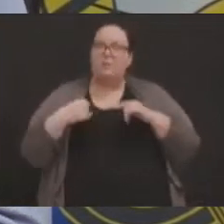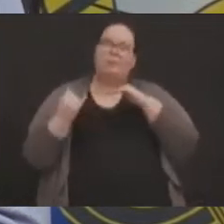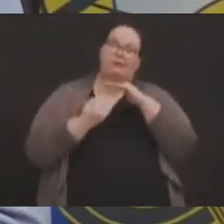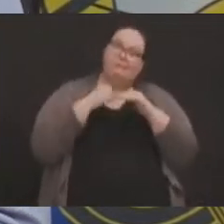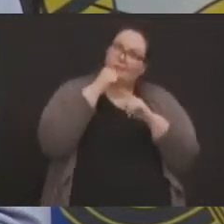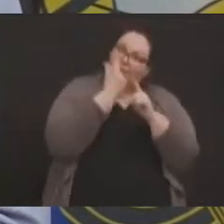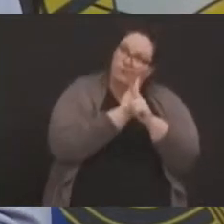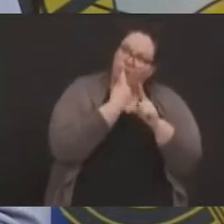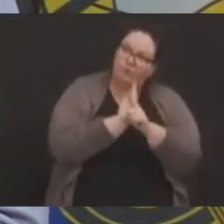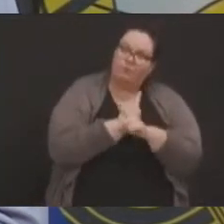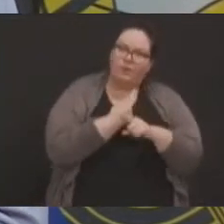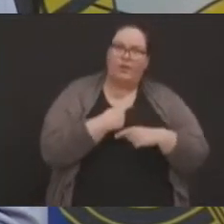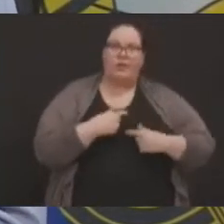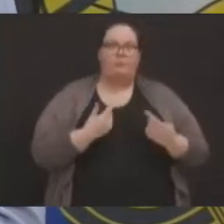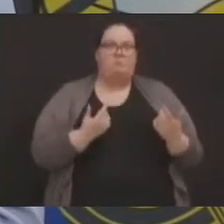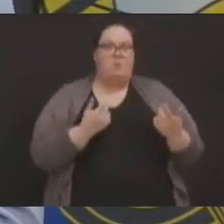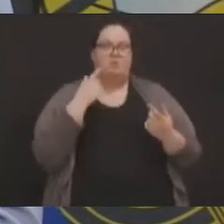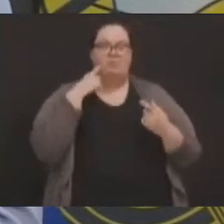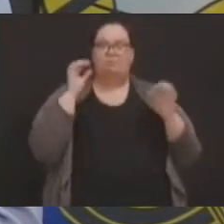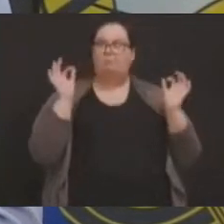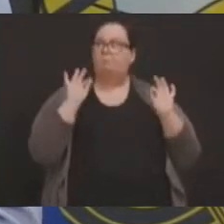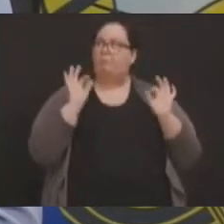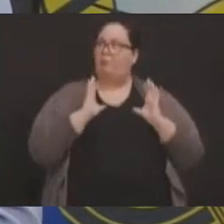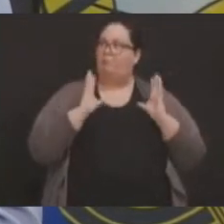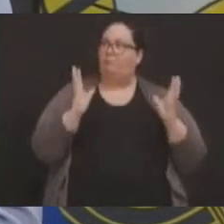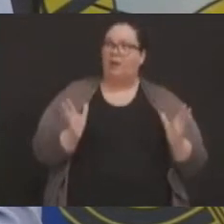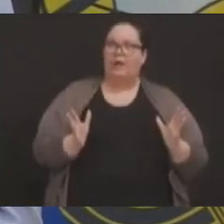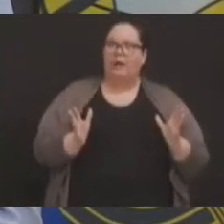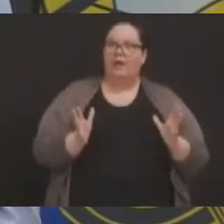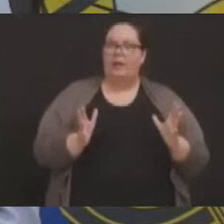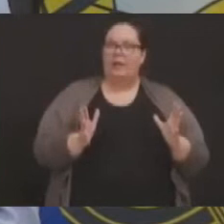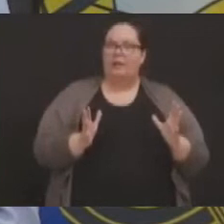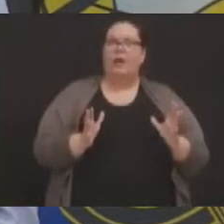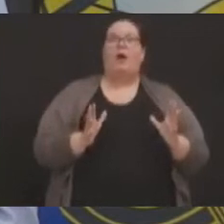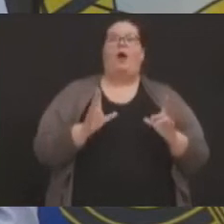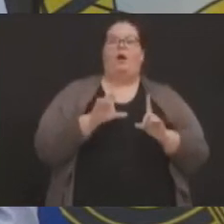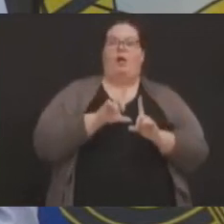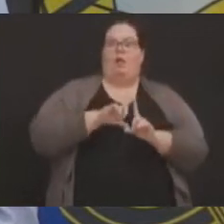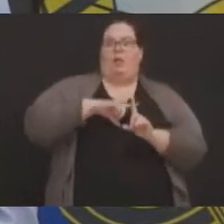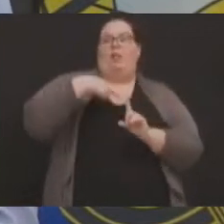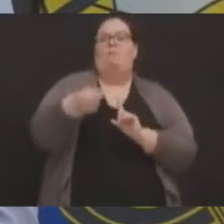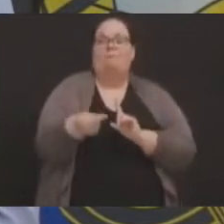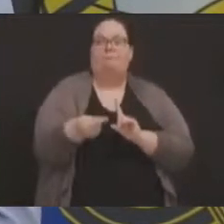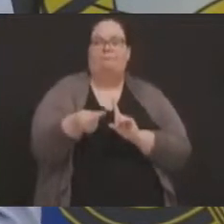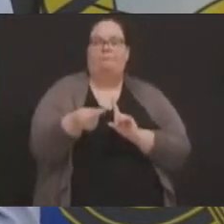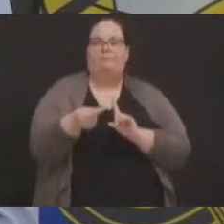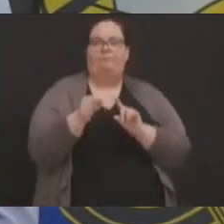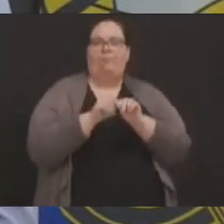who may asymptomatically transmit to their workplace, a school, a public area.